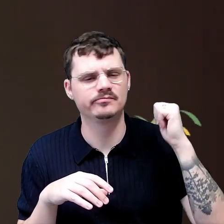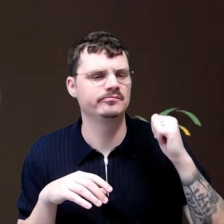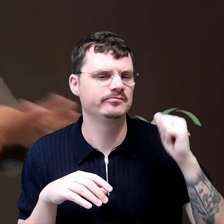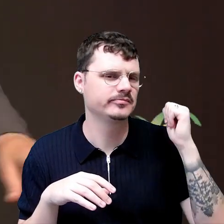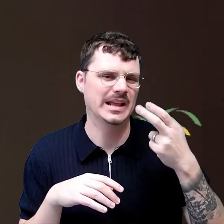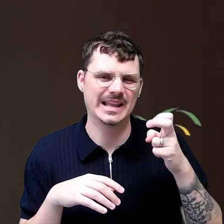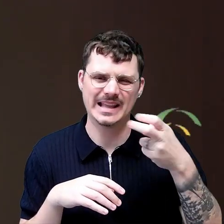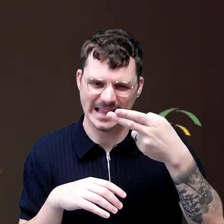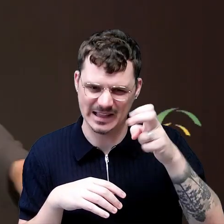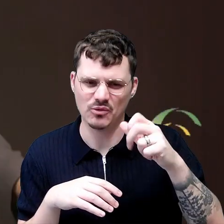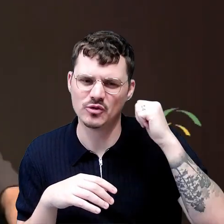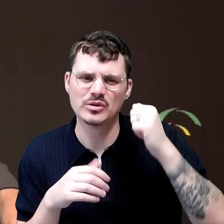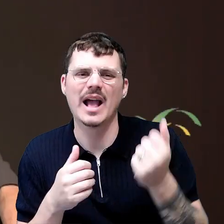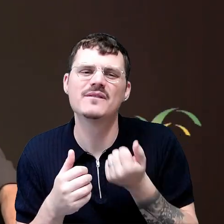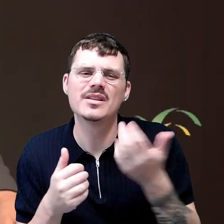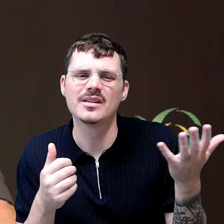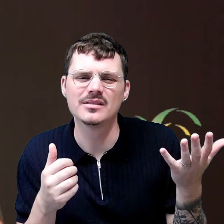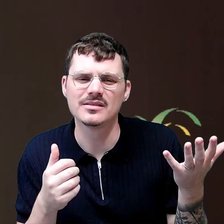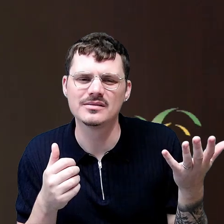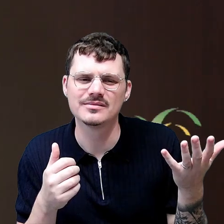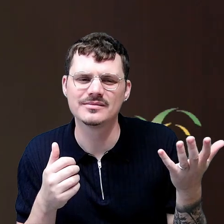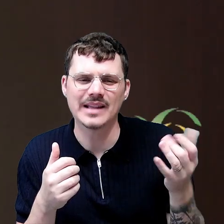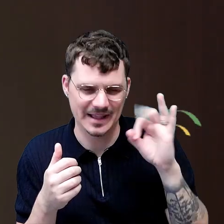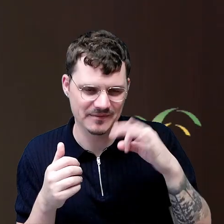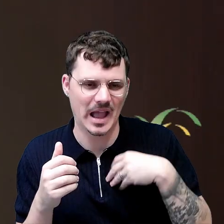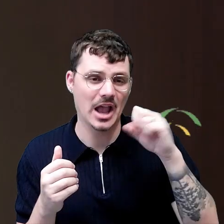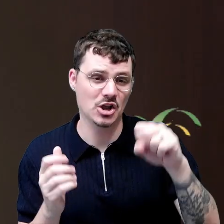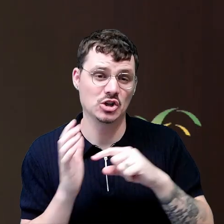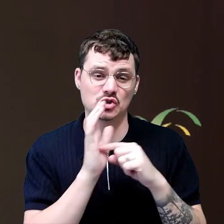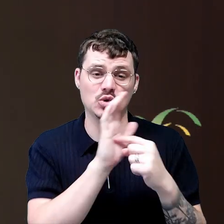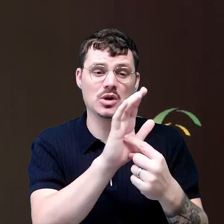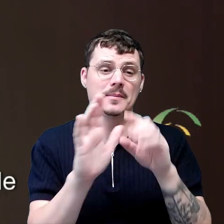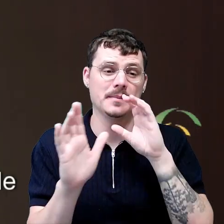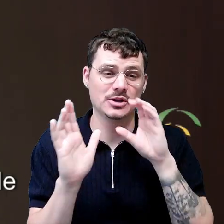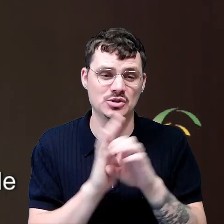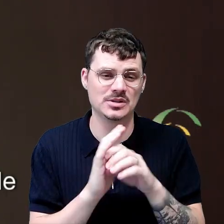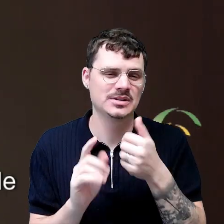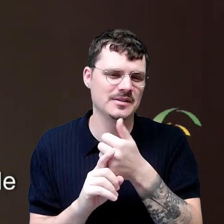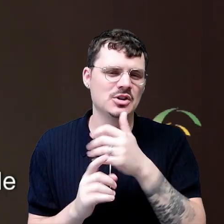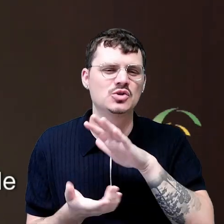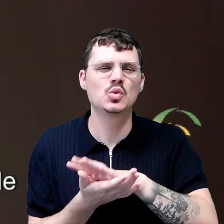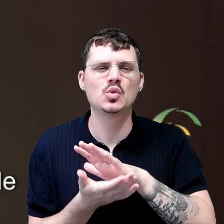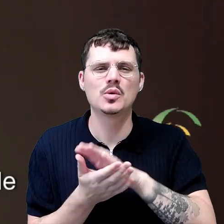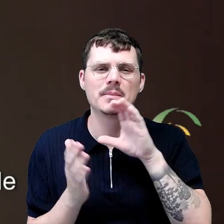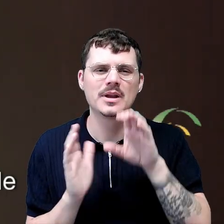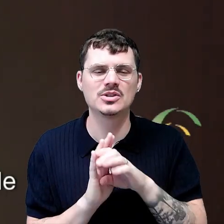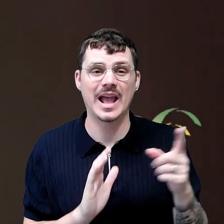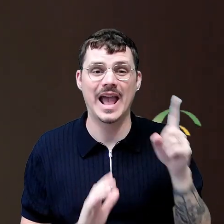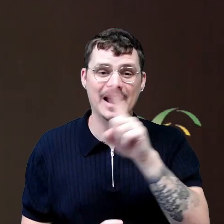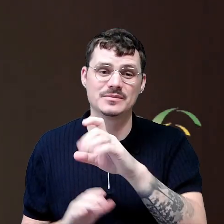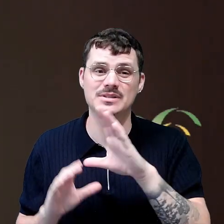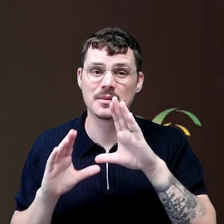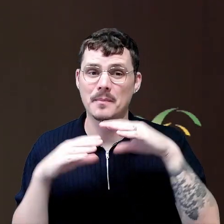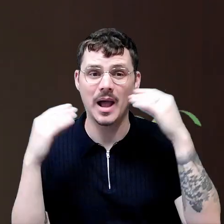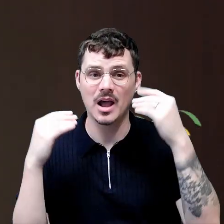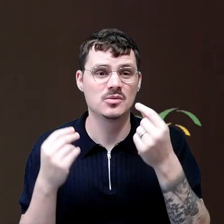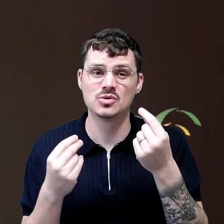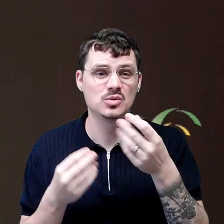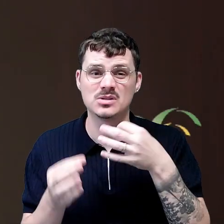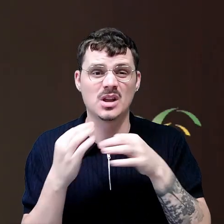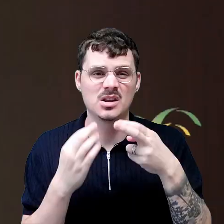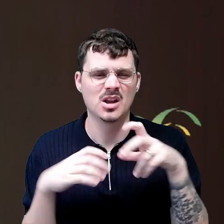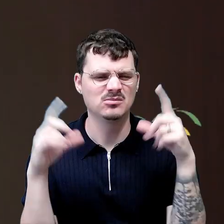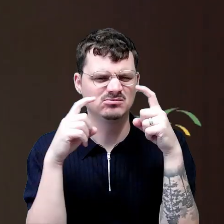refused everything. If I could show you his picture, it's a school picture where he was asked to smile, and instead he